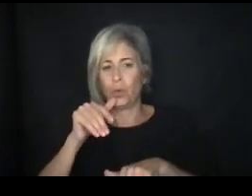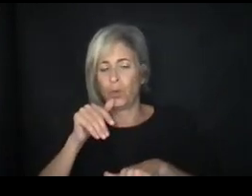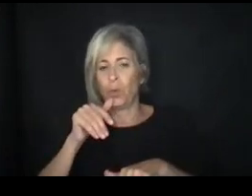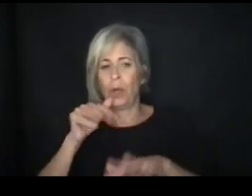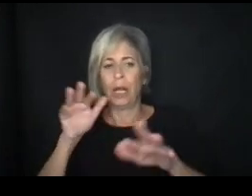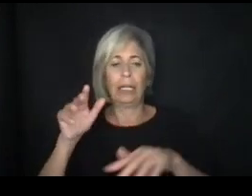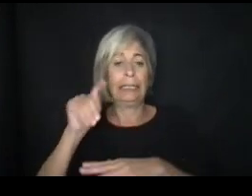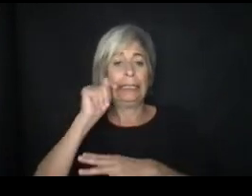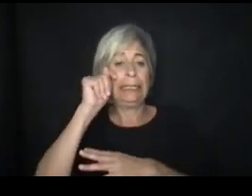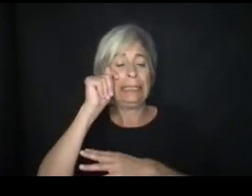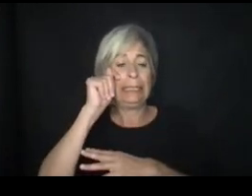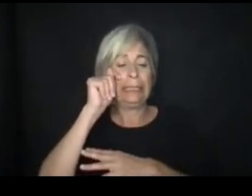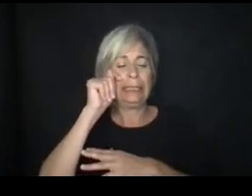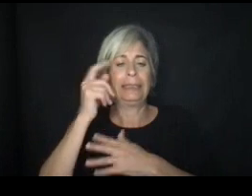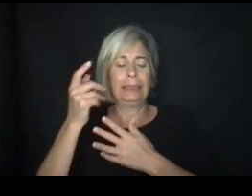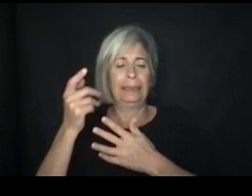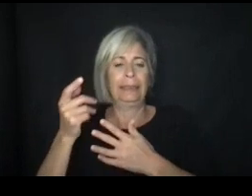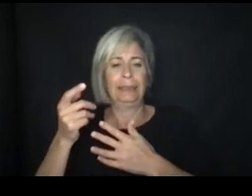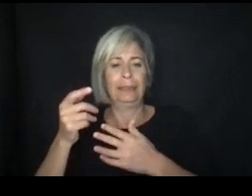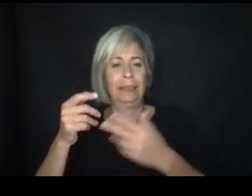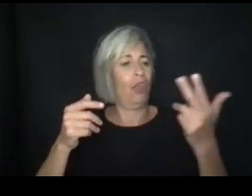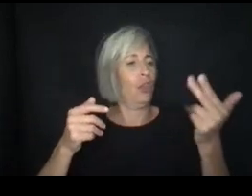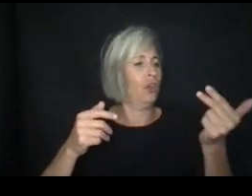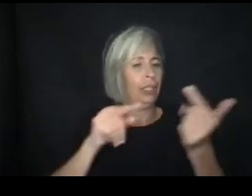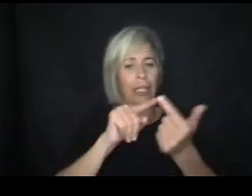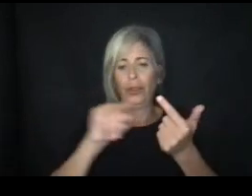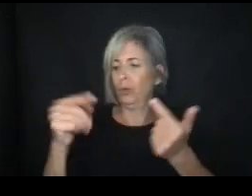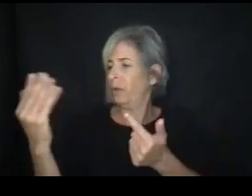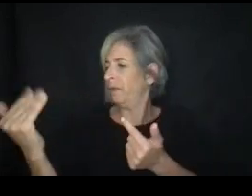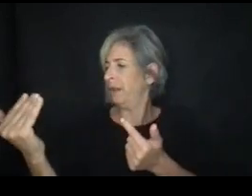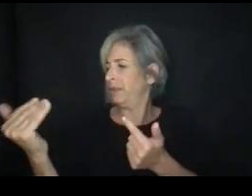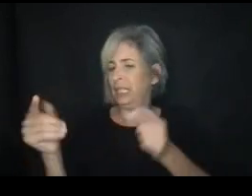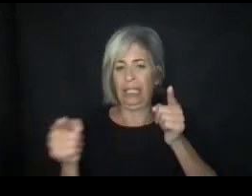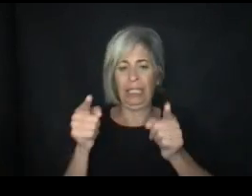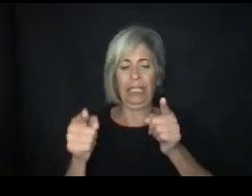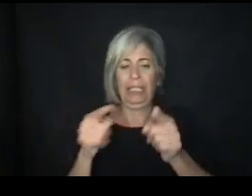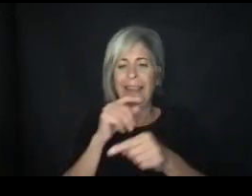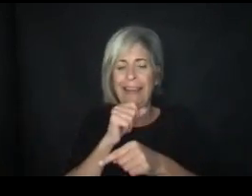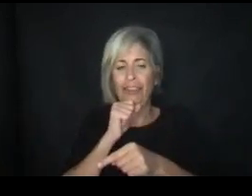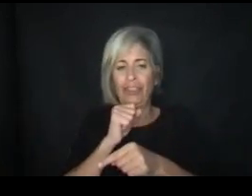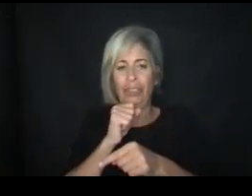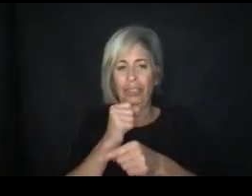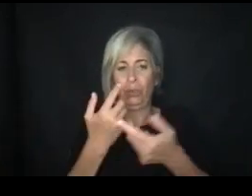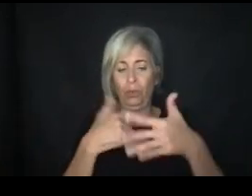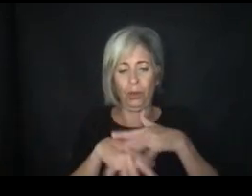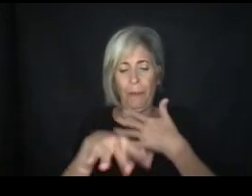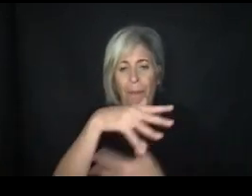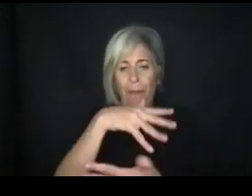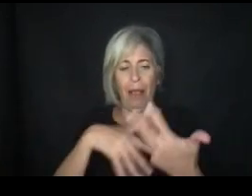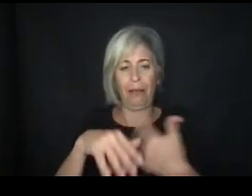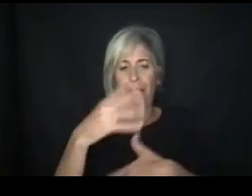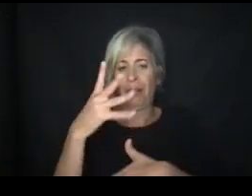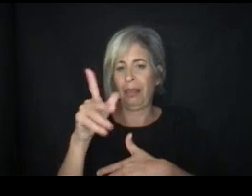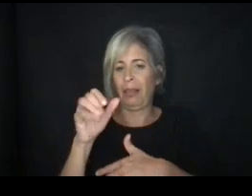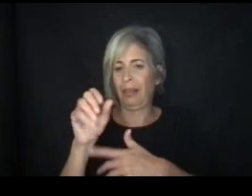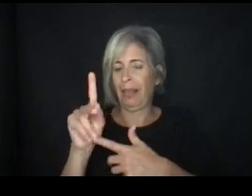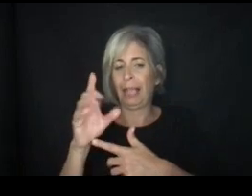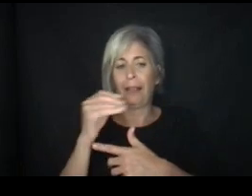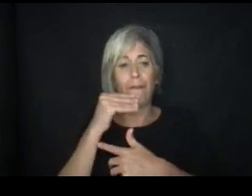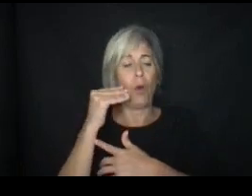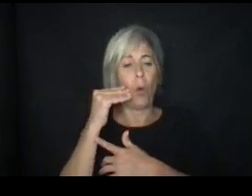and teens, so 13 through 15. When you combine the lack of